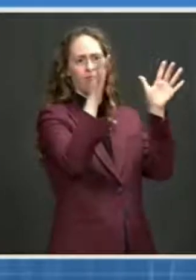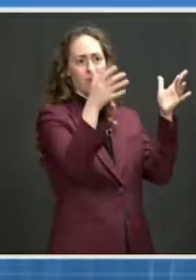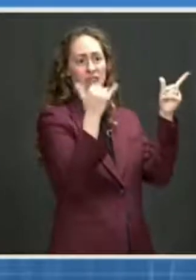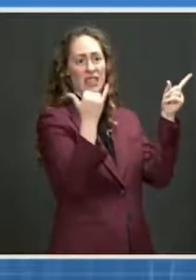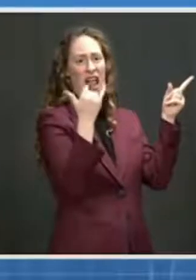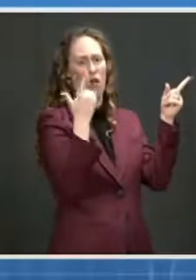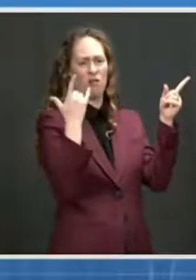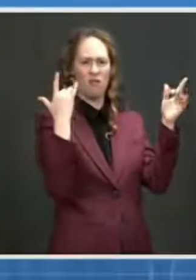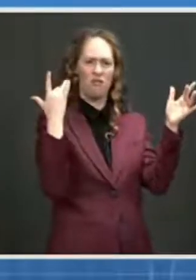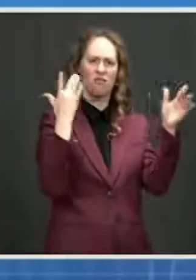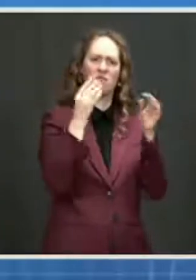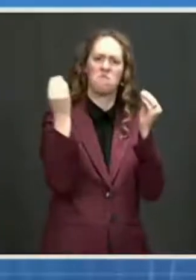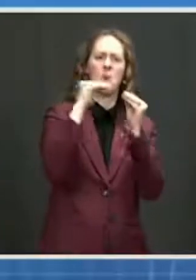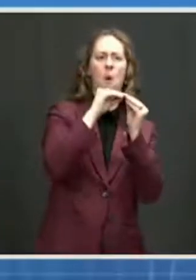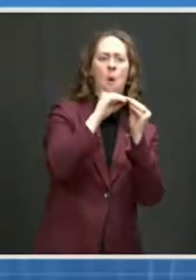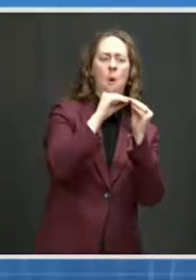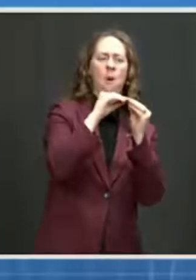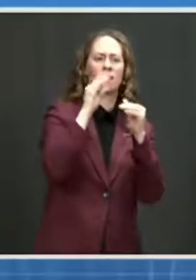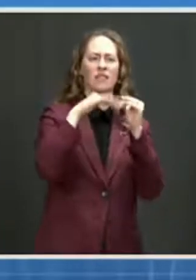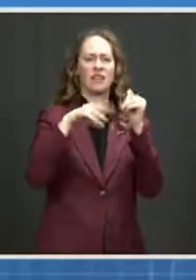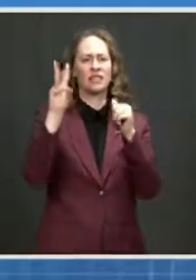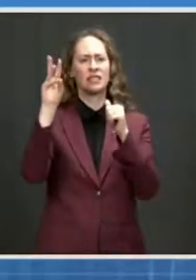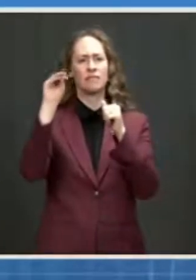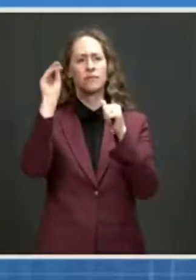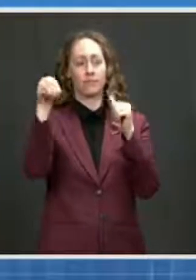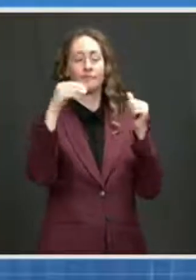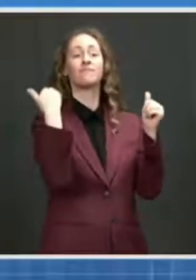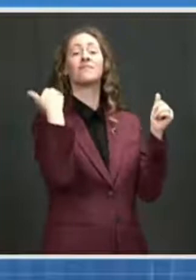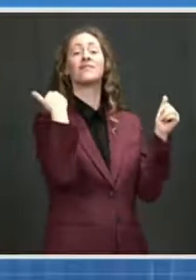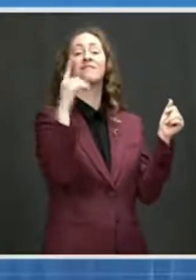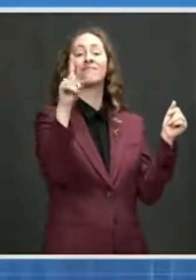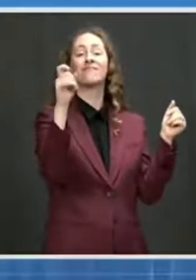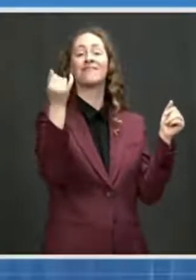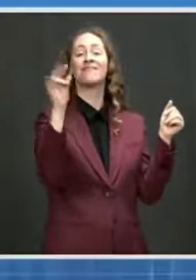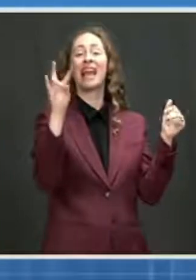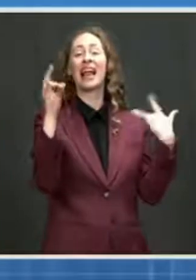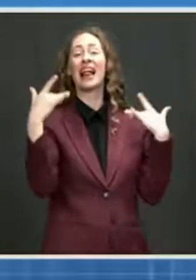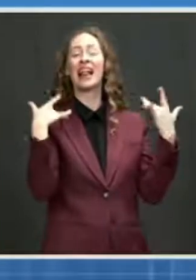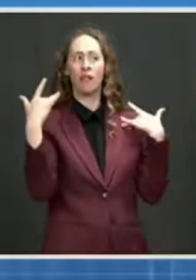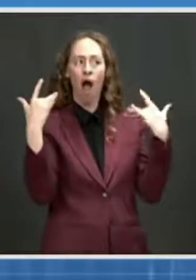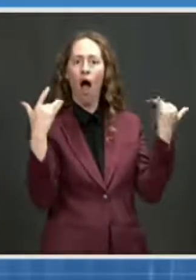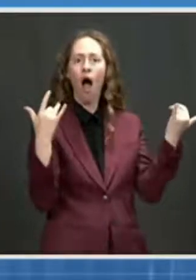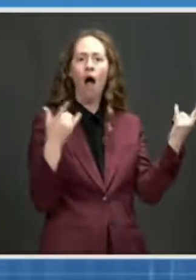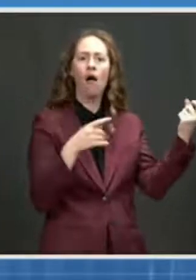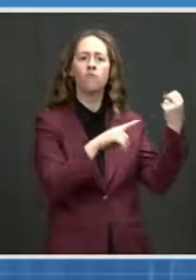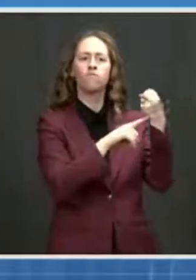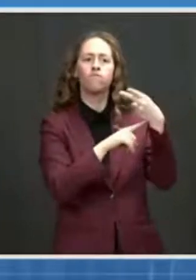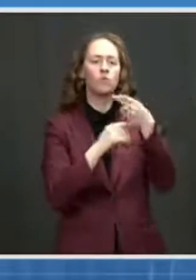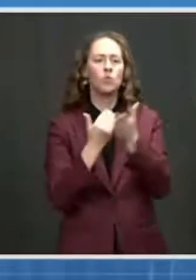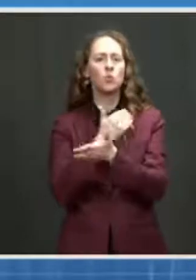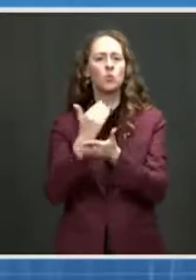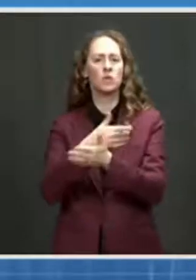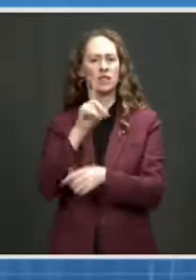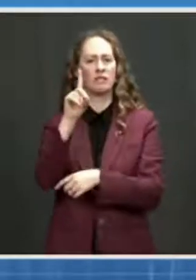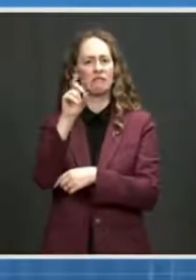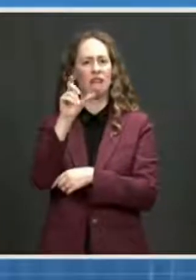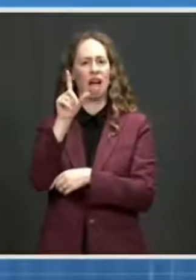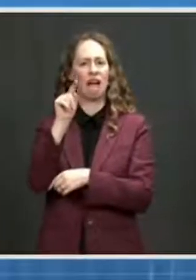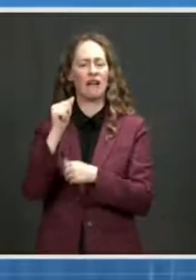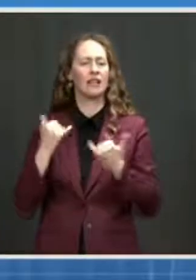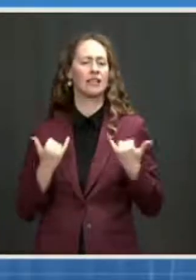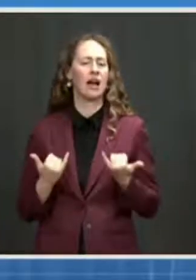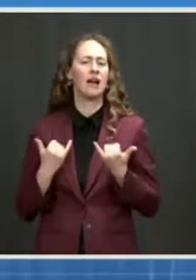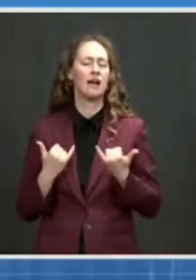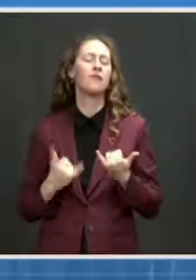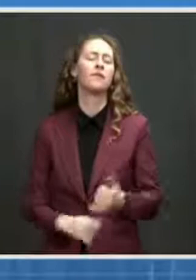the B117. The peak transmission in my conversations with and the data